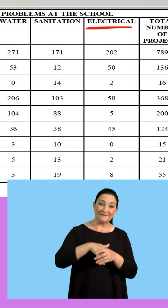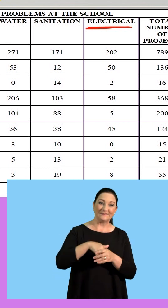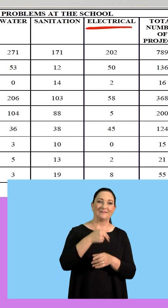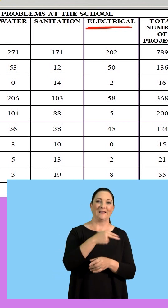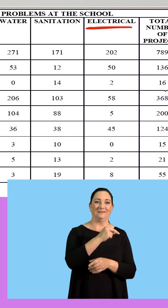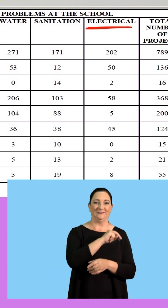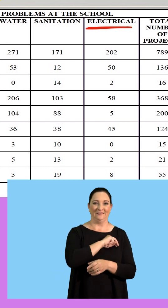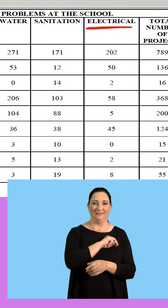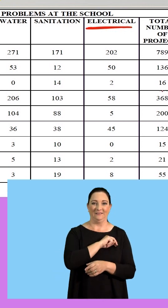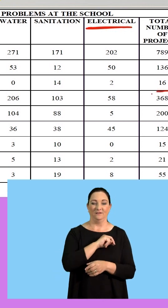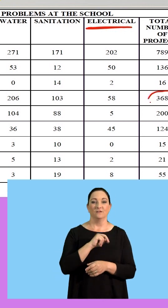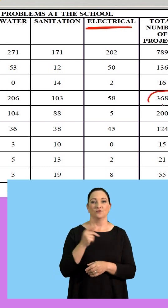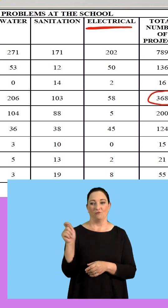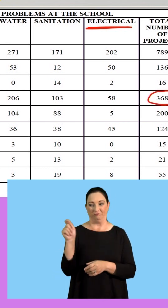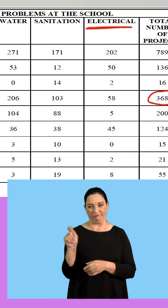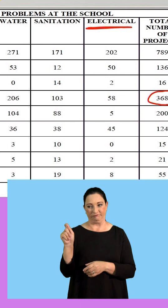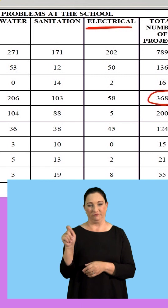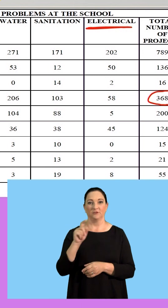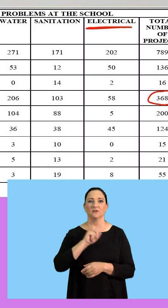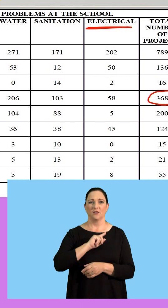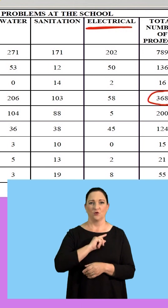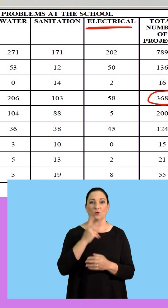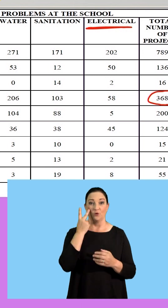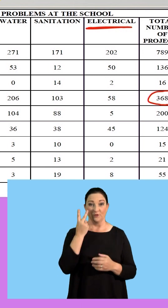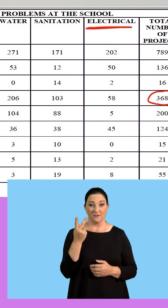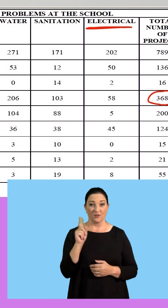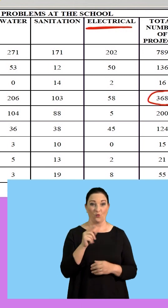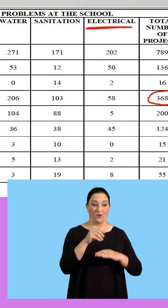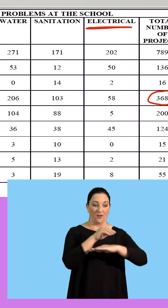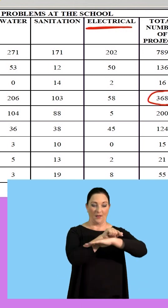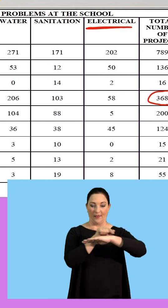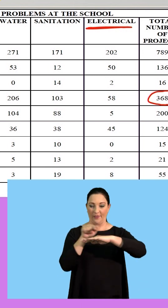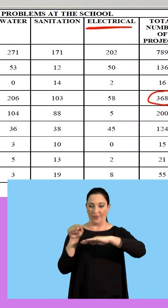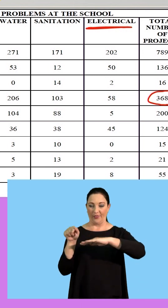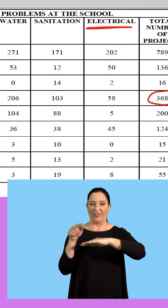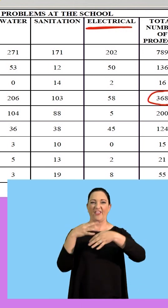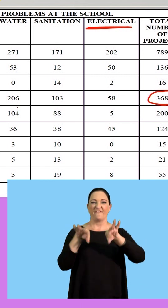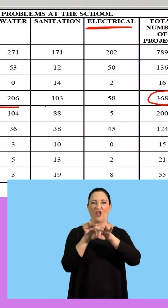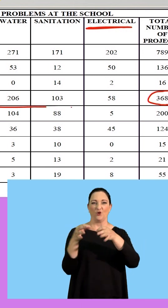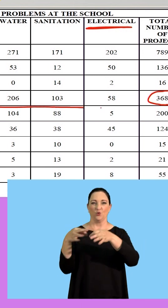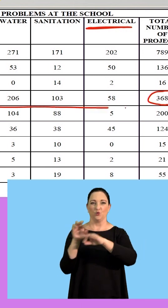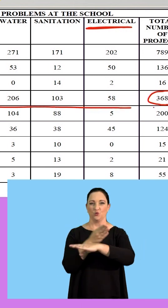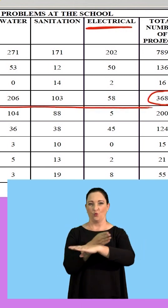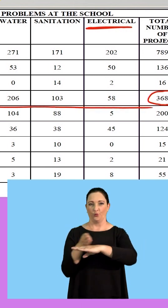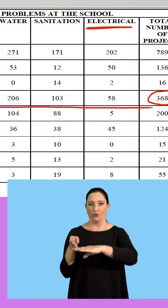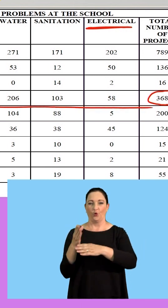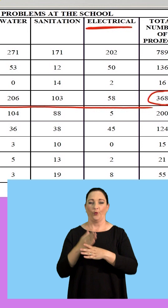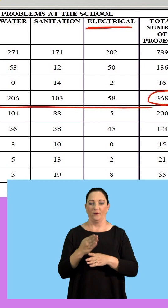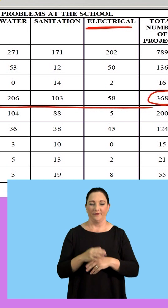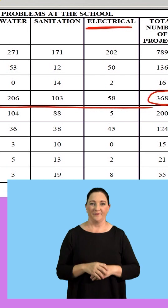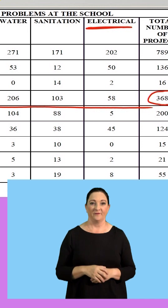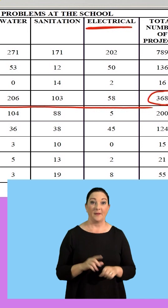total number of projects in KZN. Right, so there we go. So basically we're going to work here with these